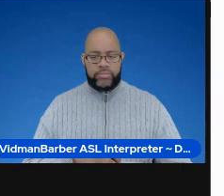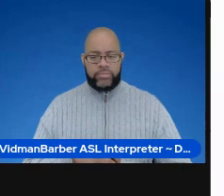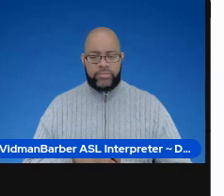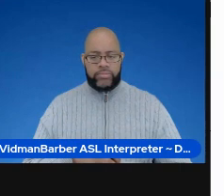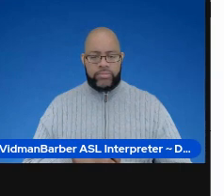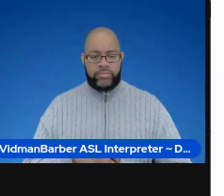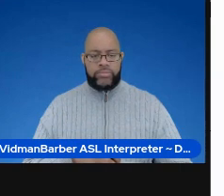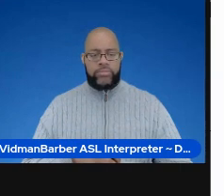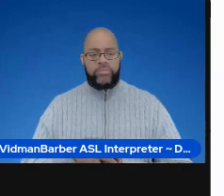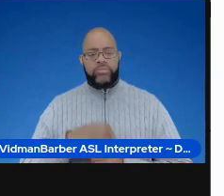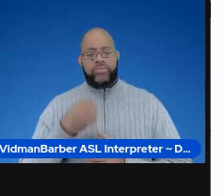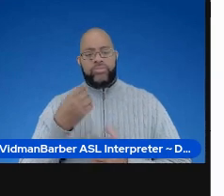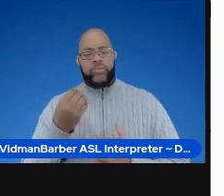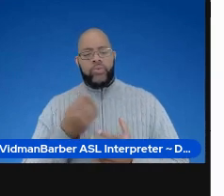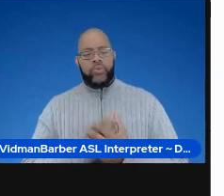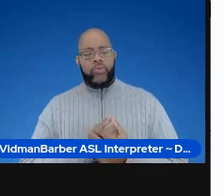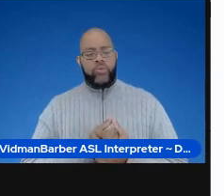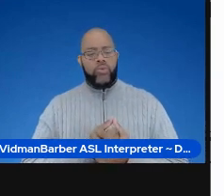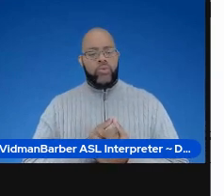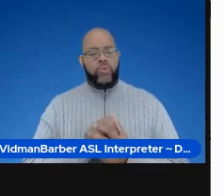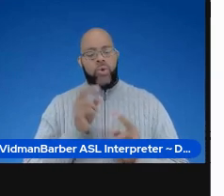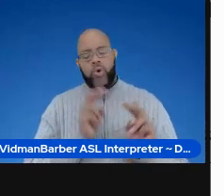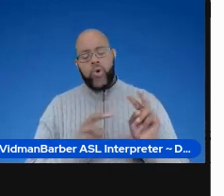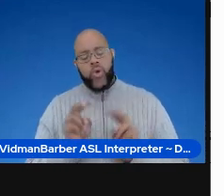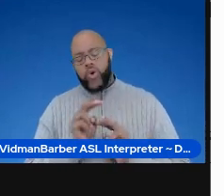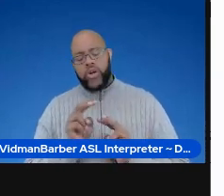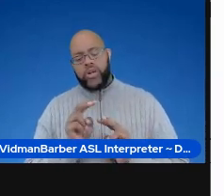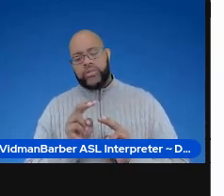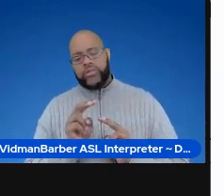So, I mean, looking at